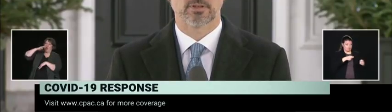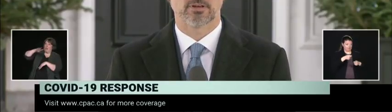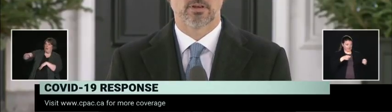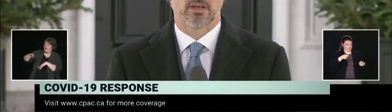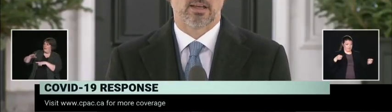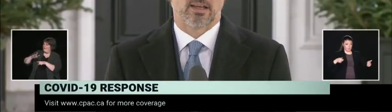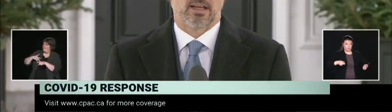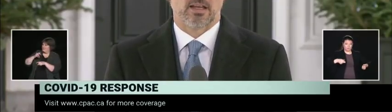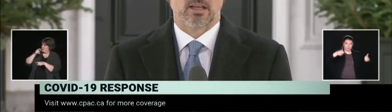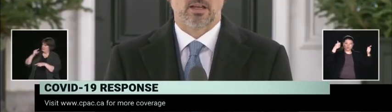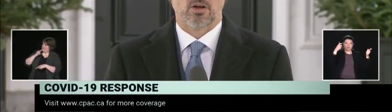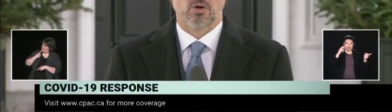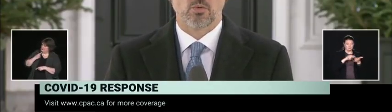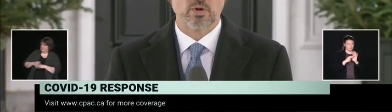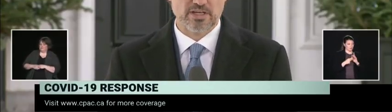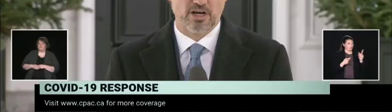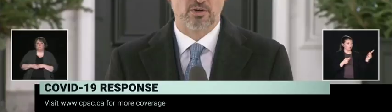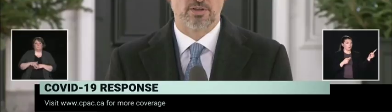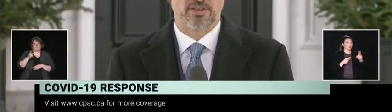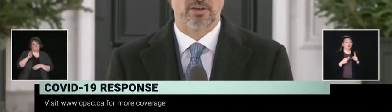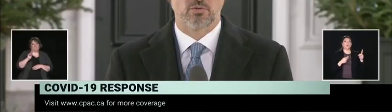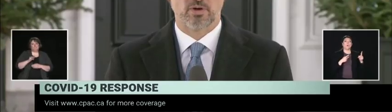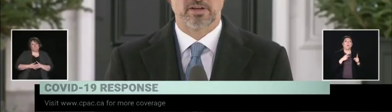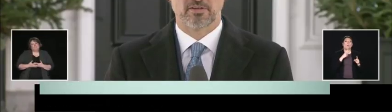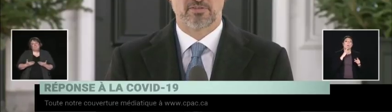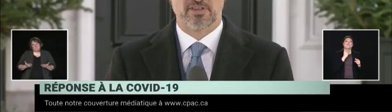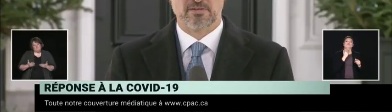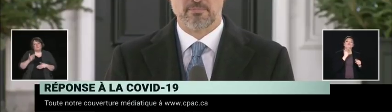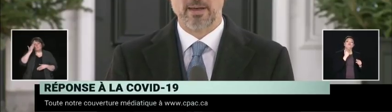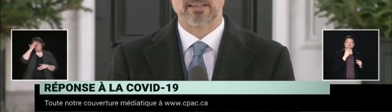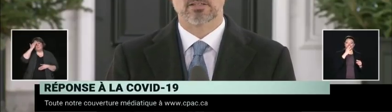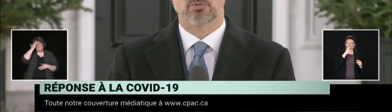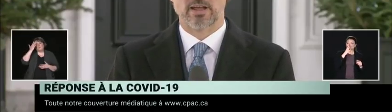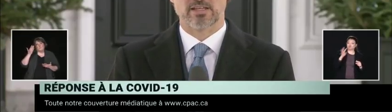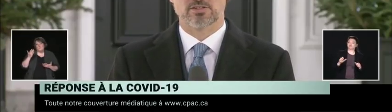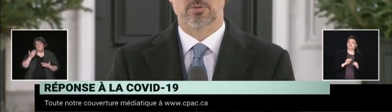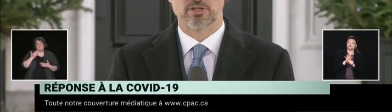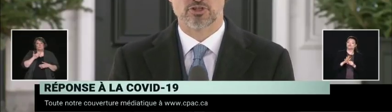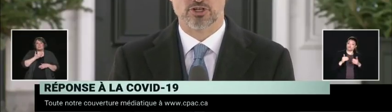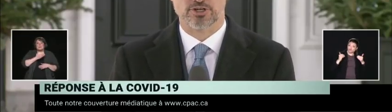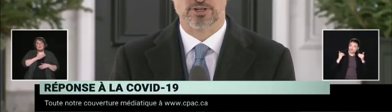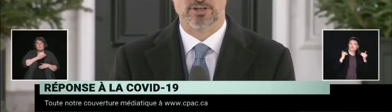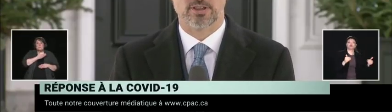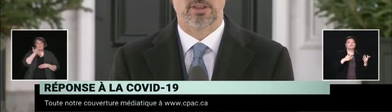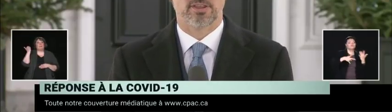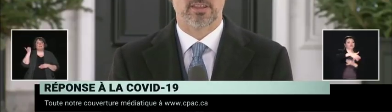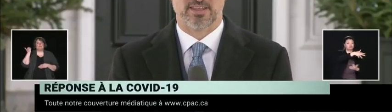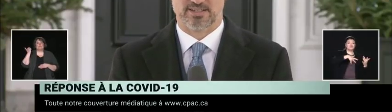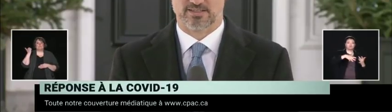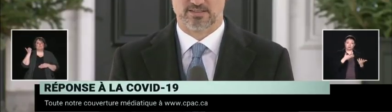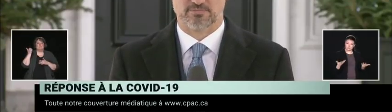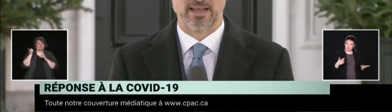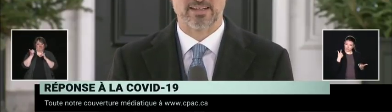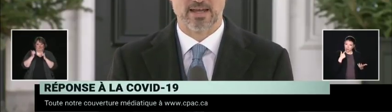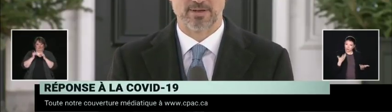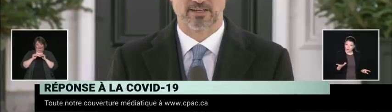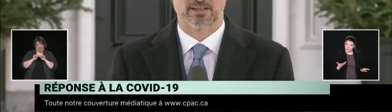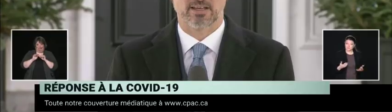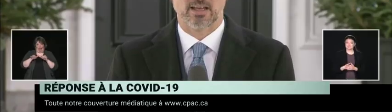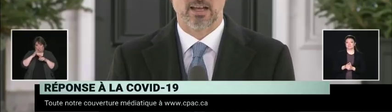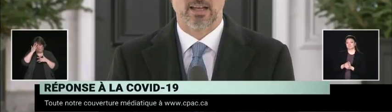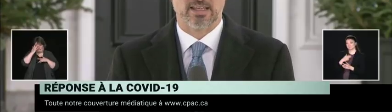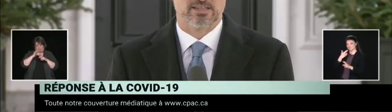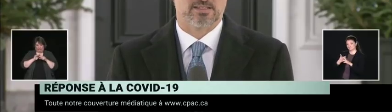seriously? We know that one of the best ways to ensure that this